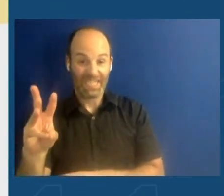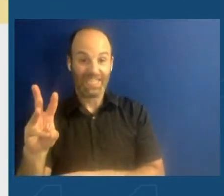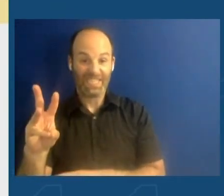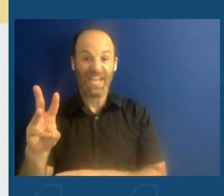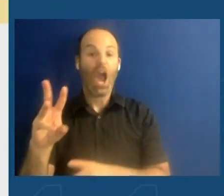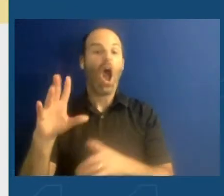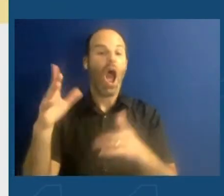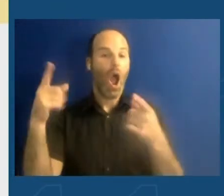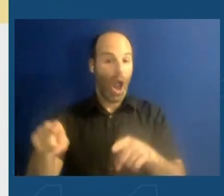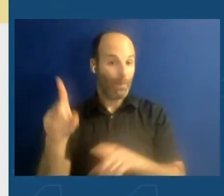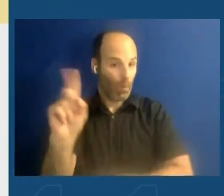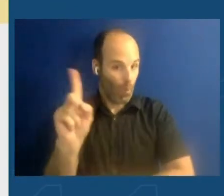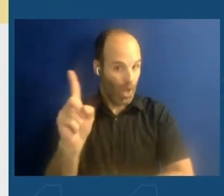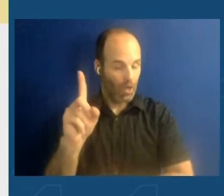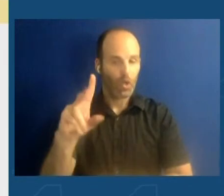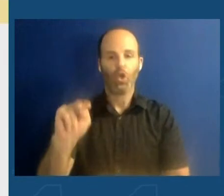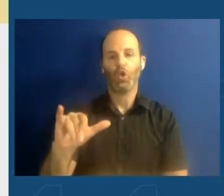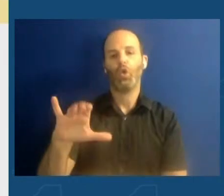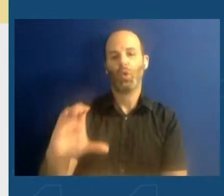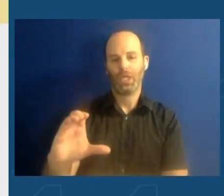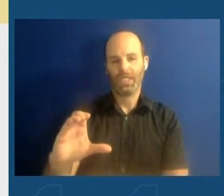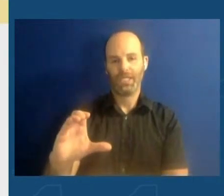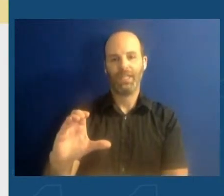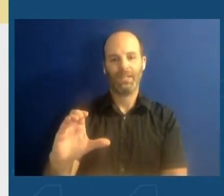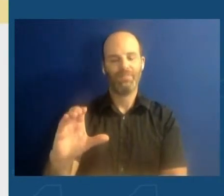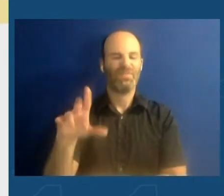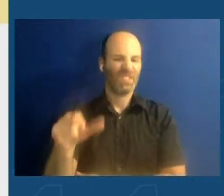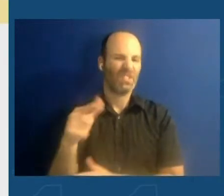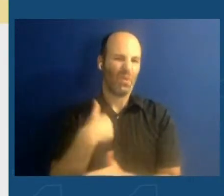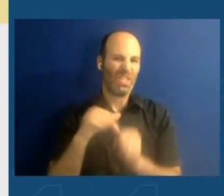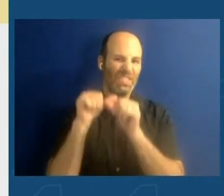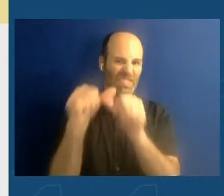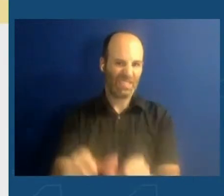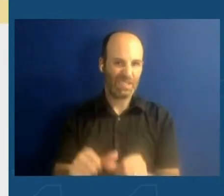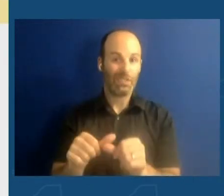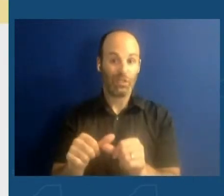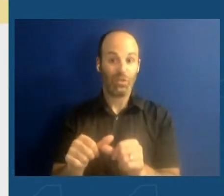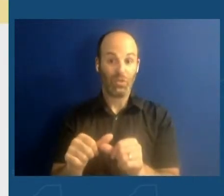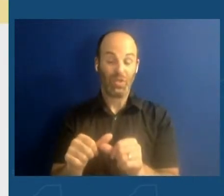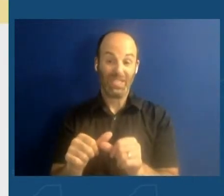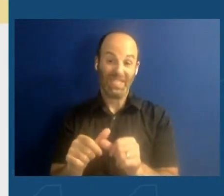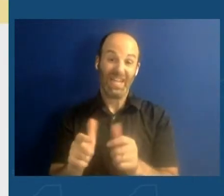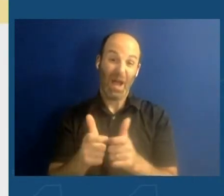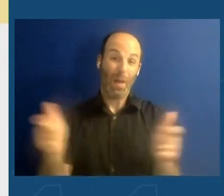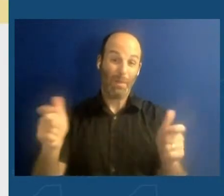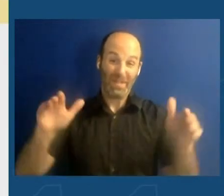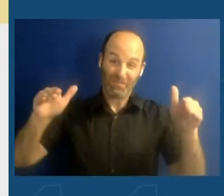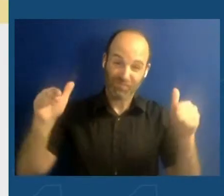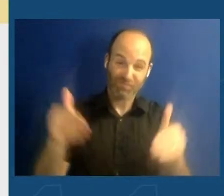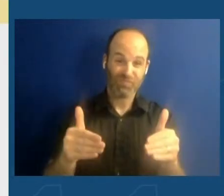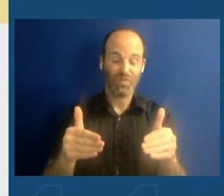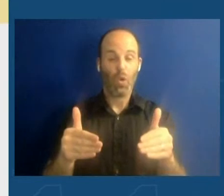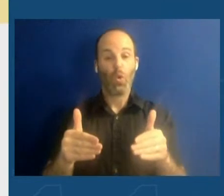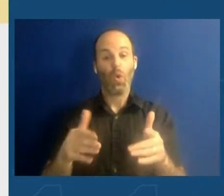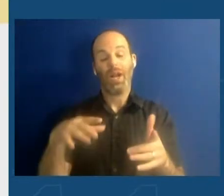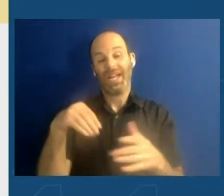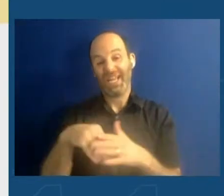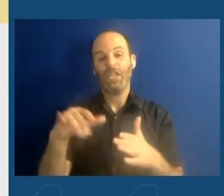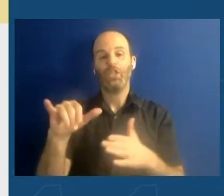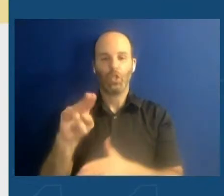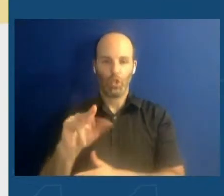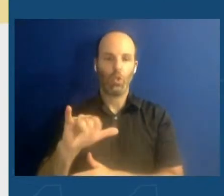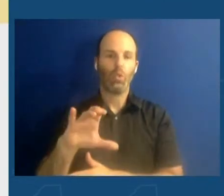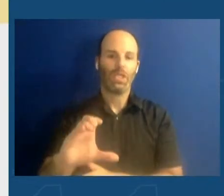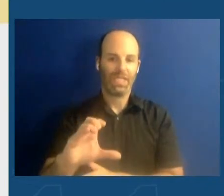York City. So this continues to be largely concentrated in the greater metropolitan area.